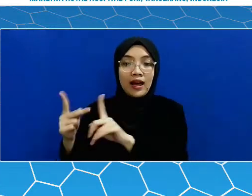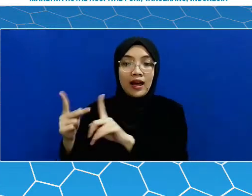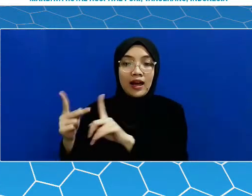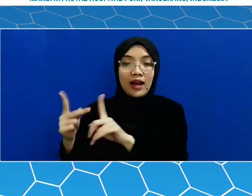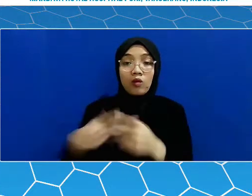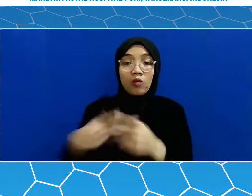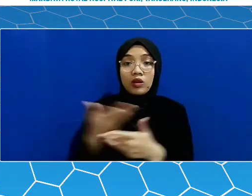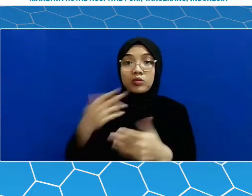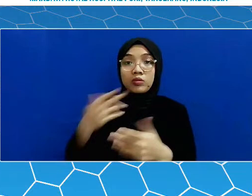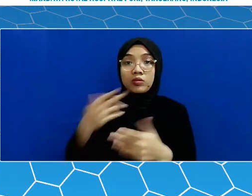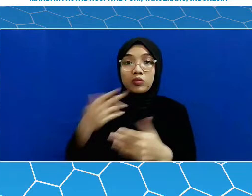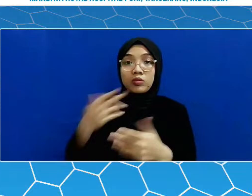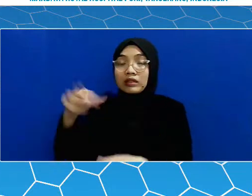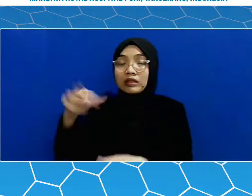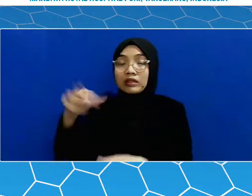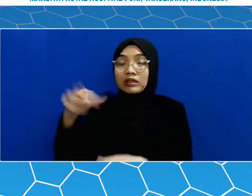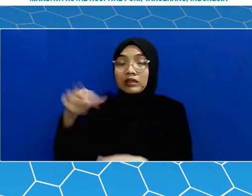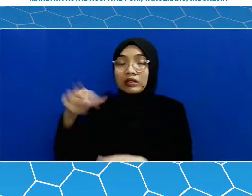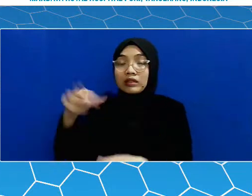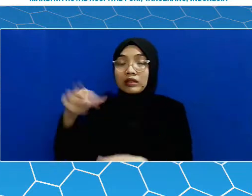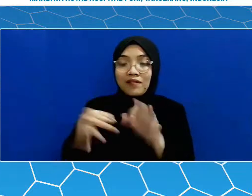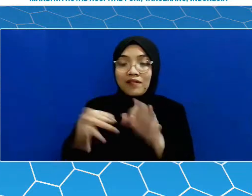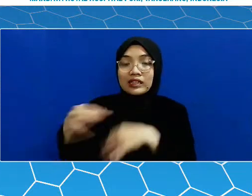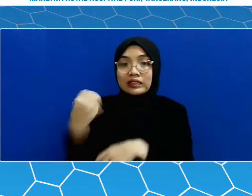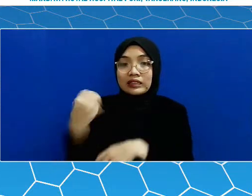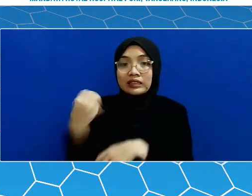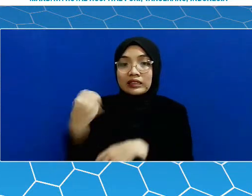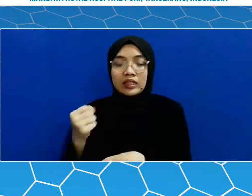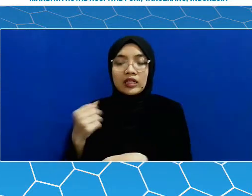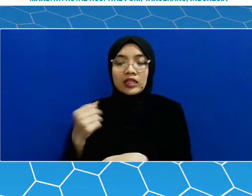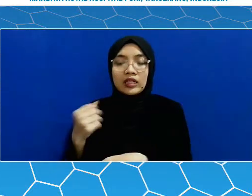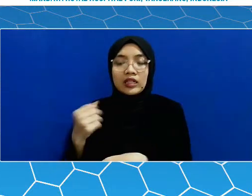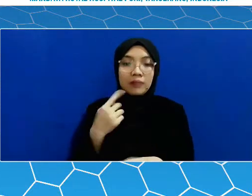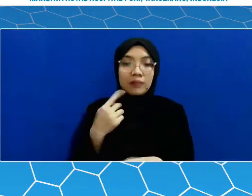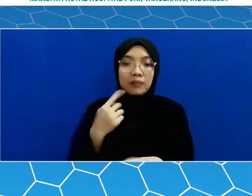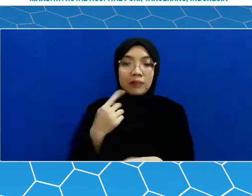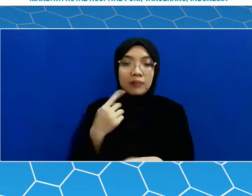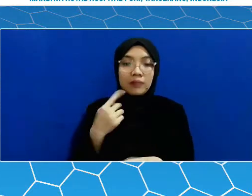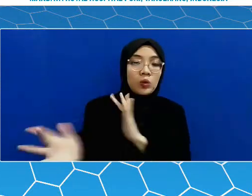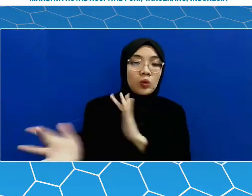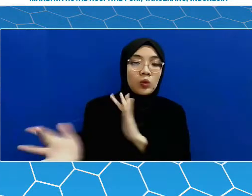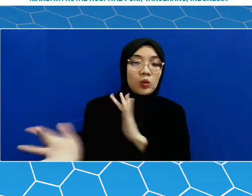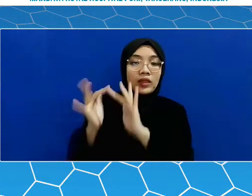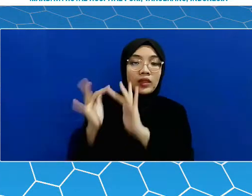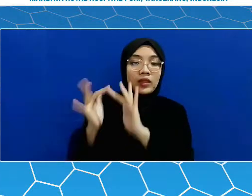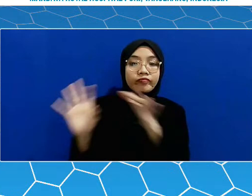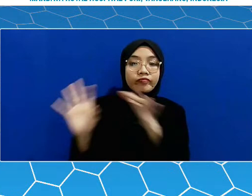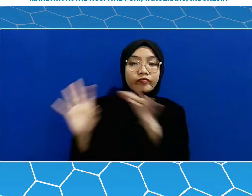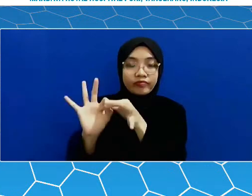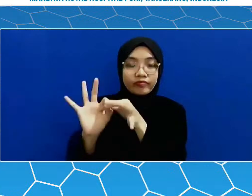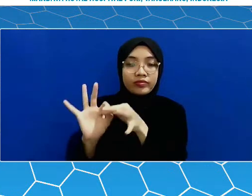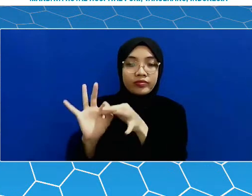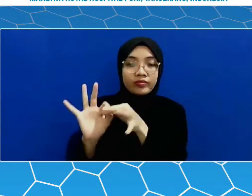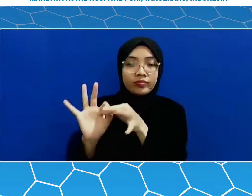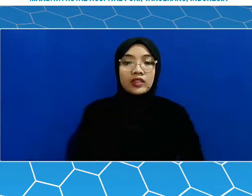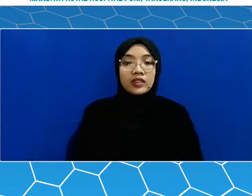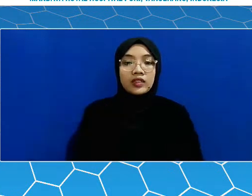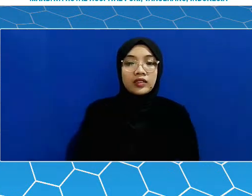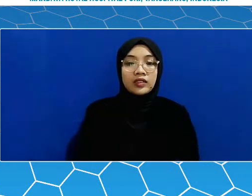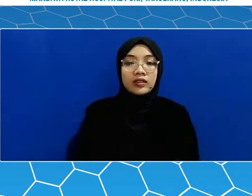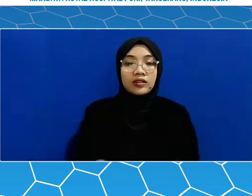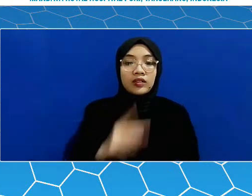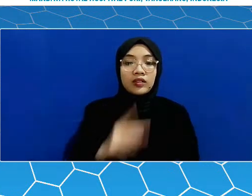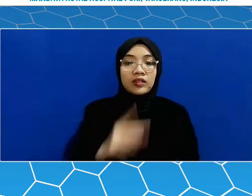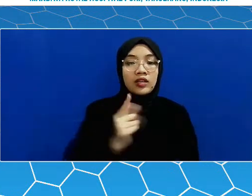medical purposes, we can contact our partner in the Royal Brompton and Cleveland Clinic for assessing